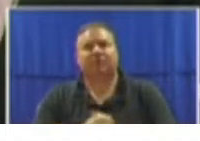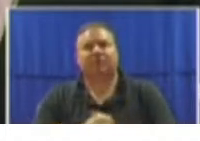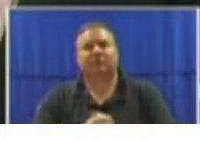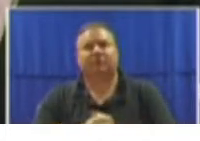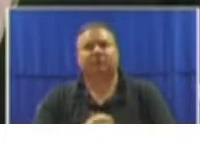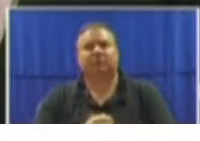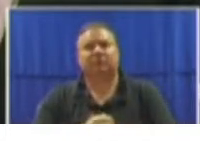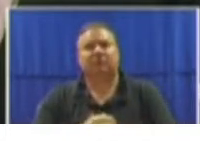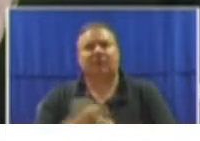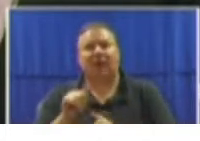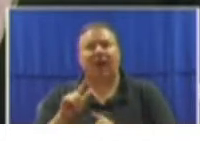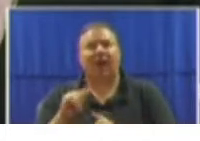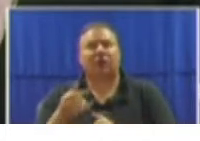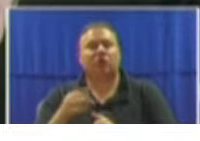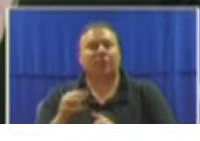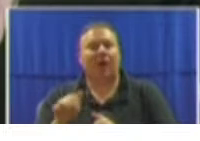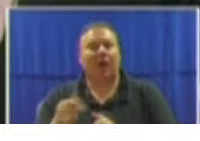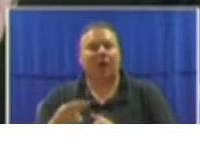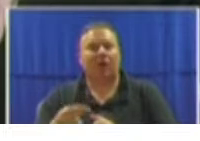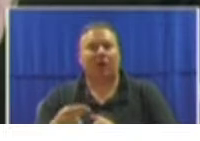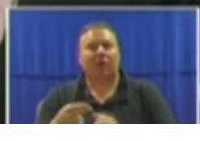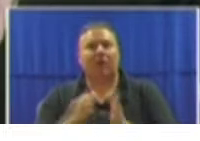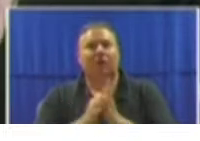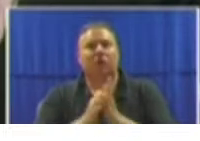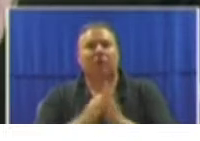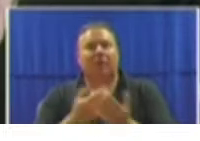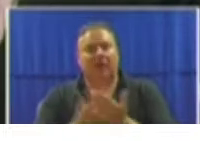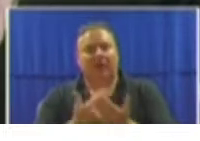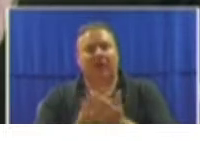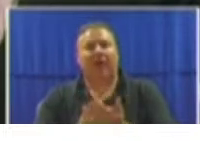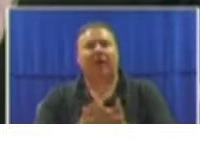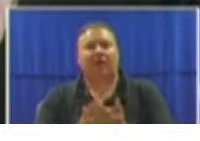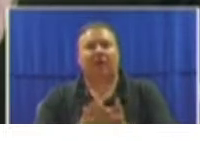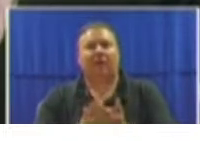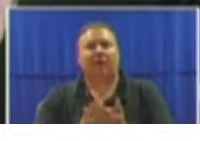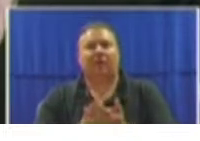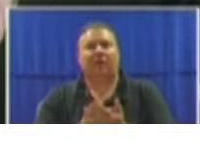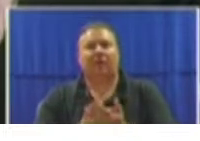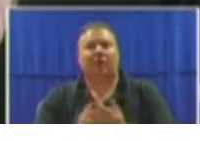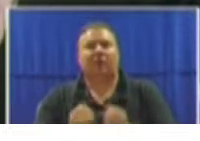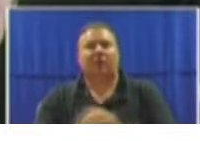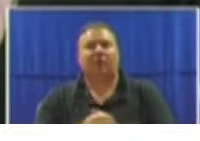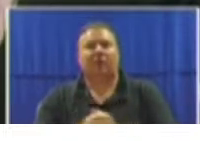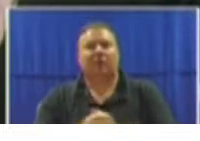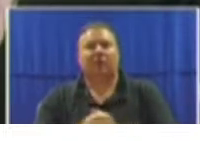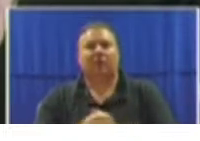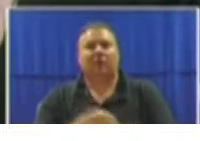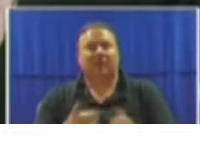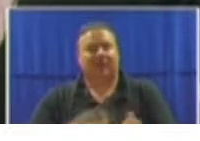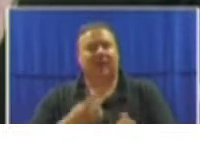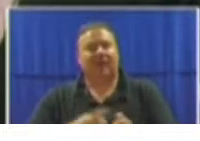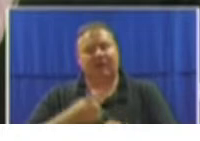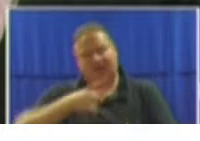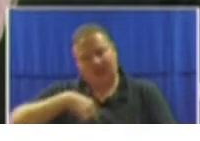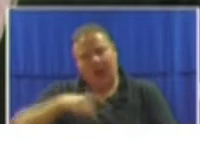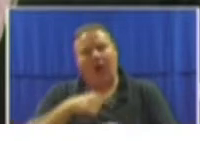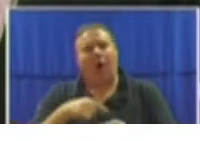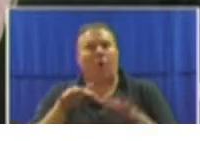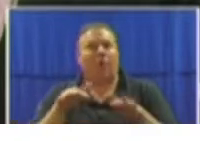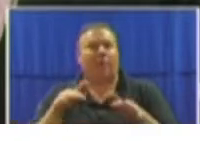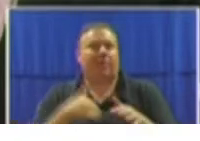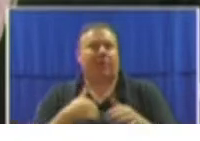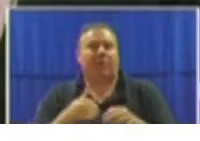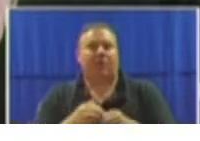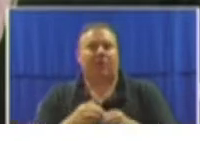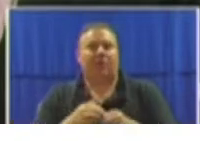For Al-Jama, for example, we can better address the harm caused to the dignity of our constituency. Our marriages